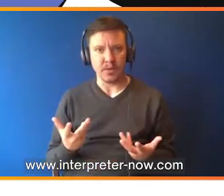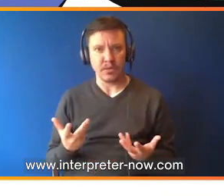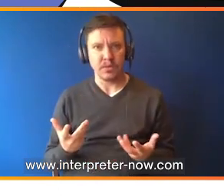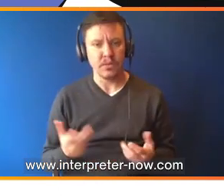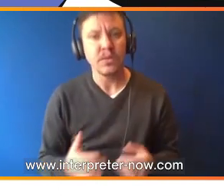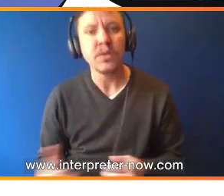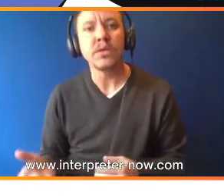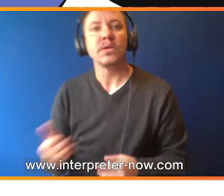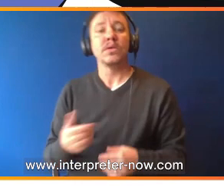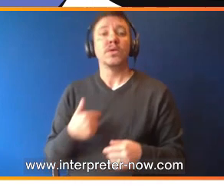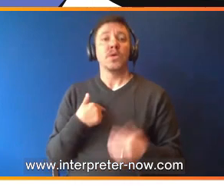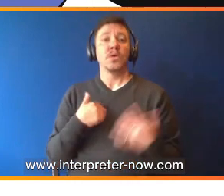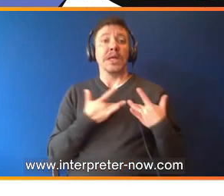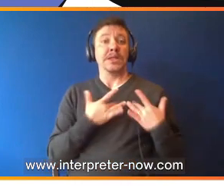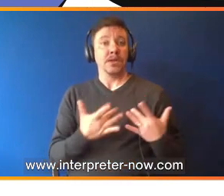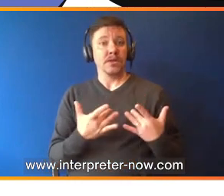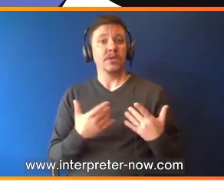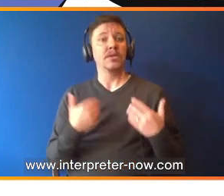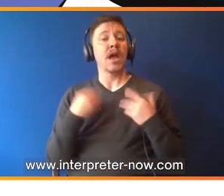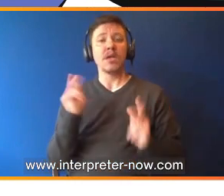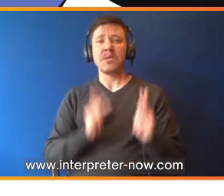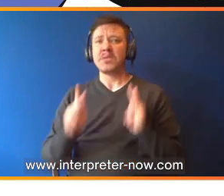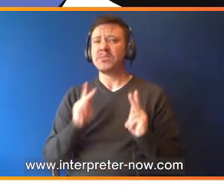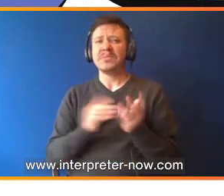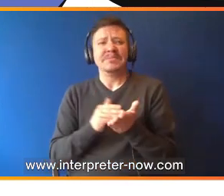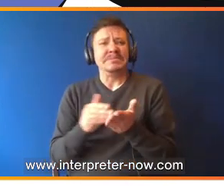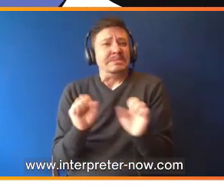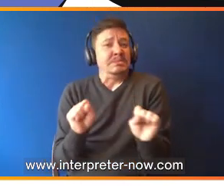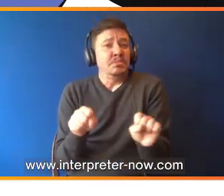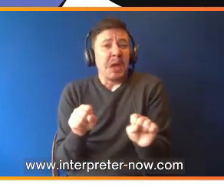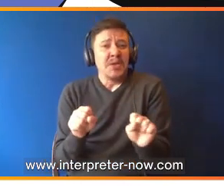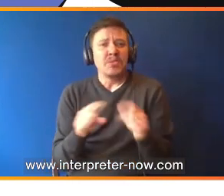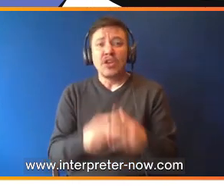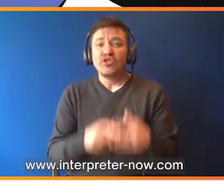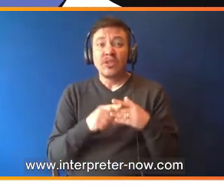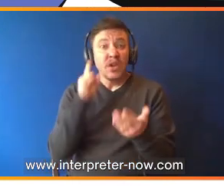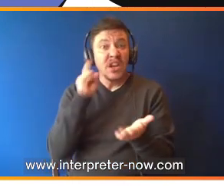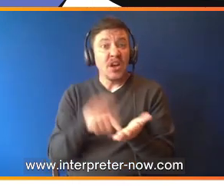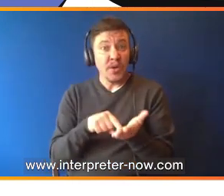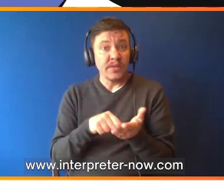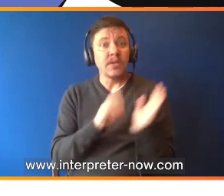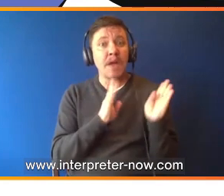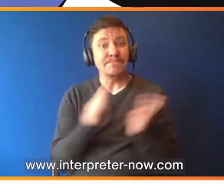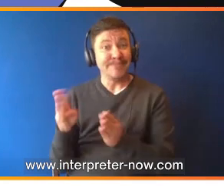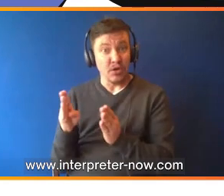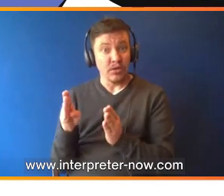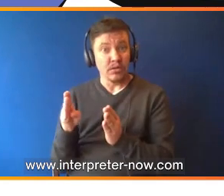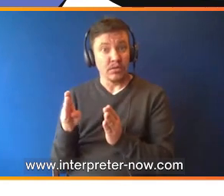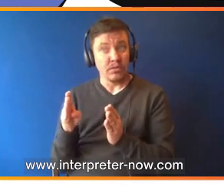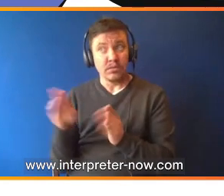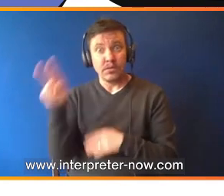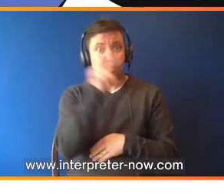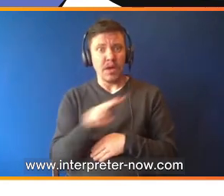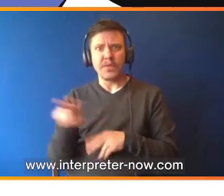looks like. And so what I like to do is to have folks as much as possible just start to